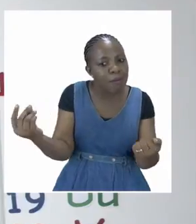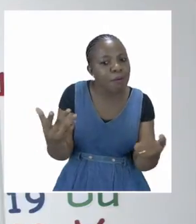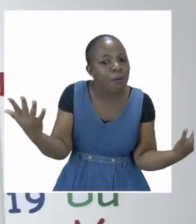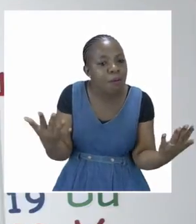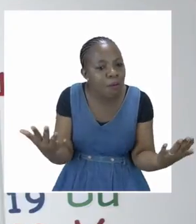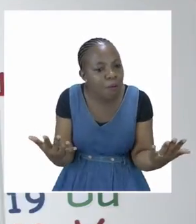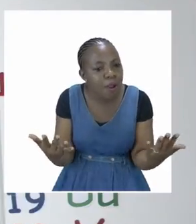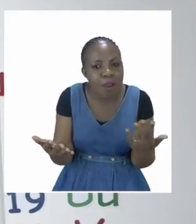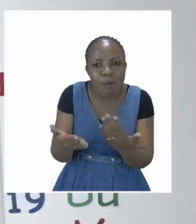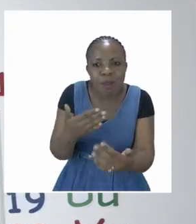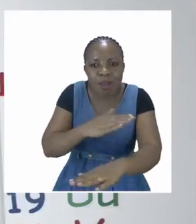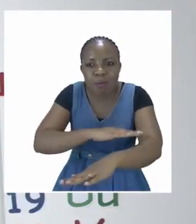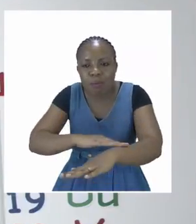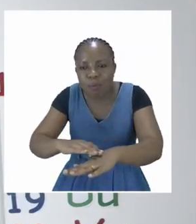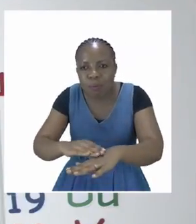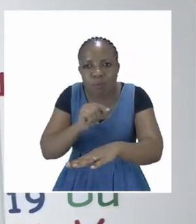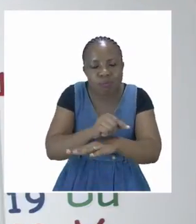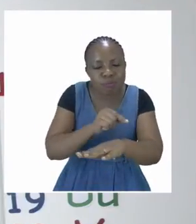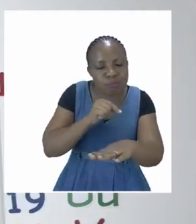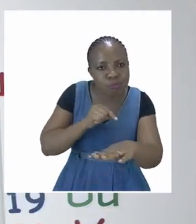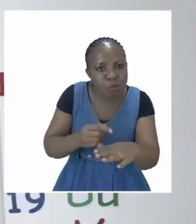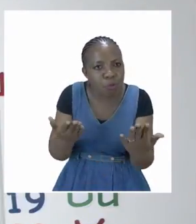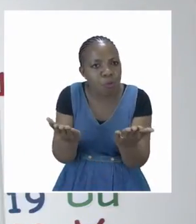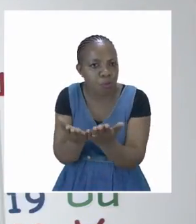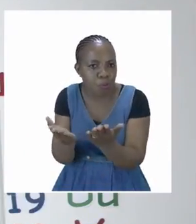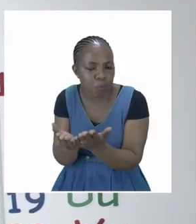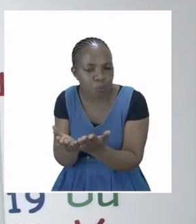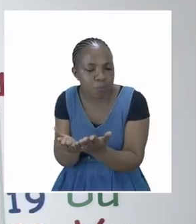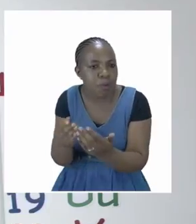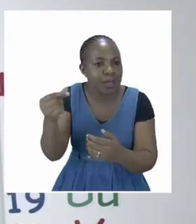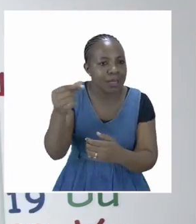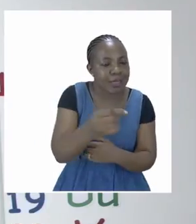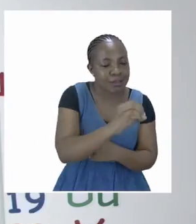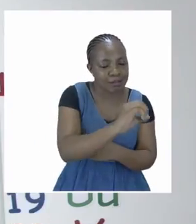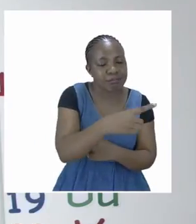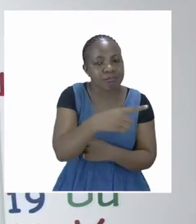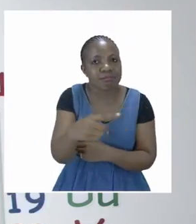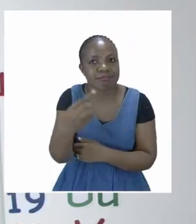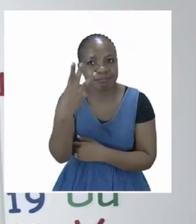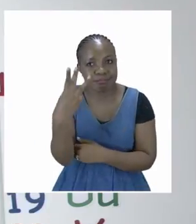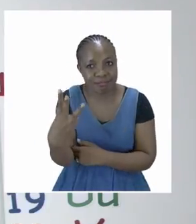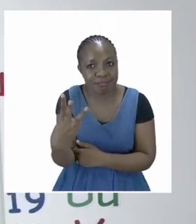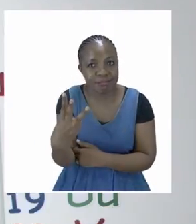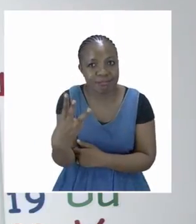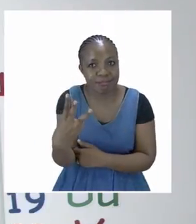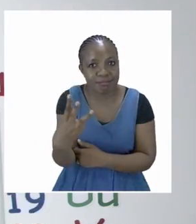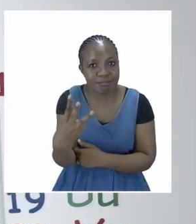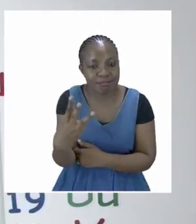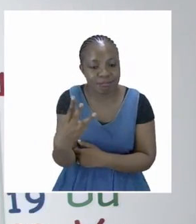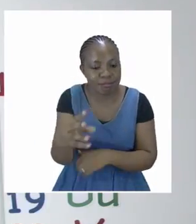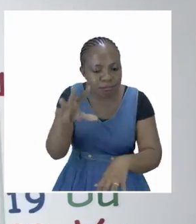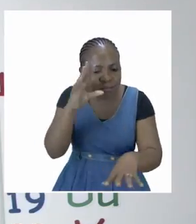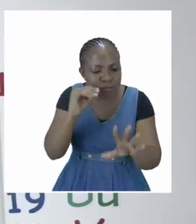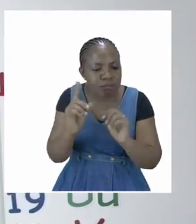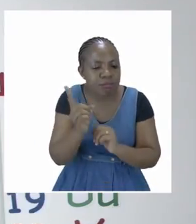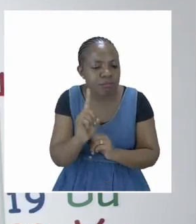to Thursday for pre-primary up until grade 3. The lessons are for listening